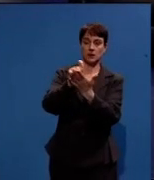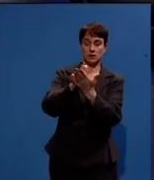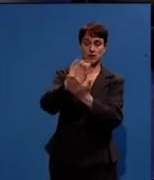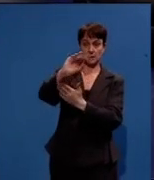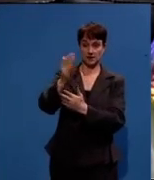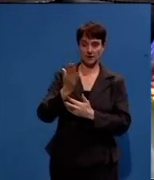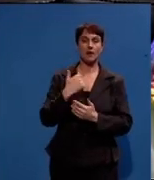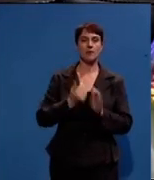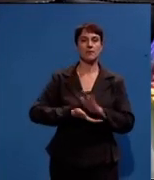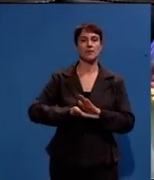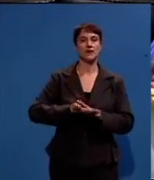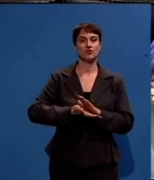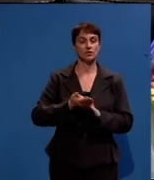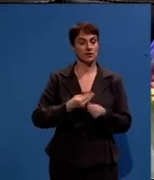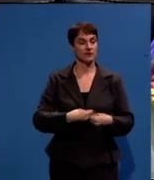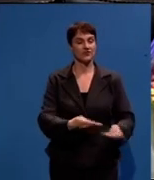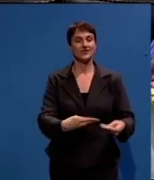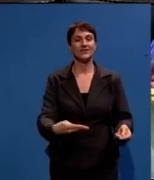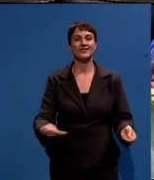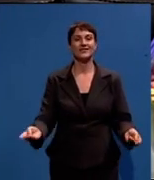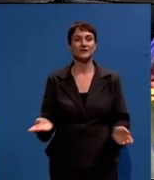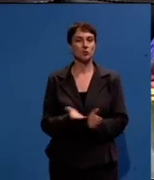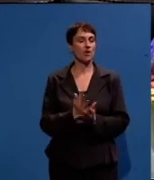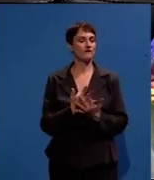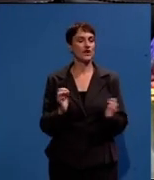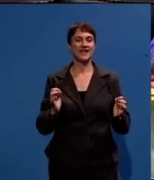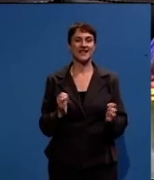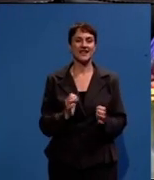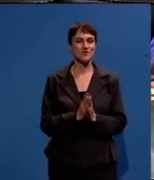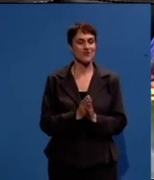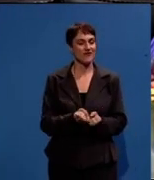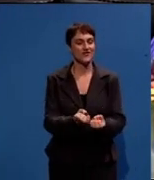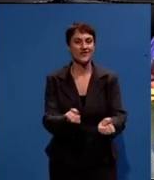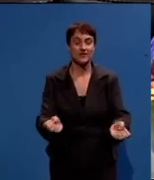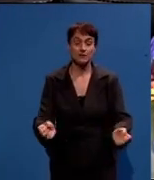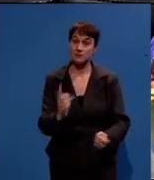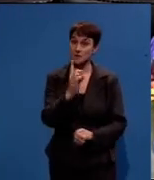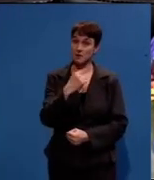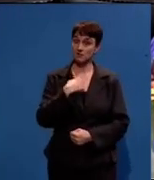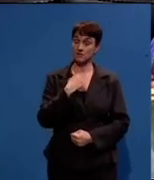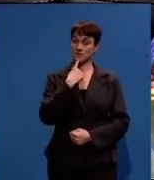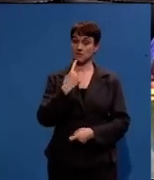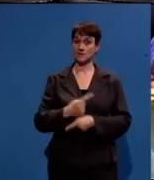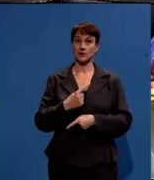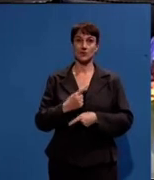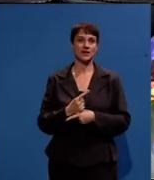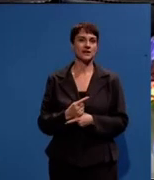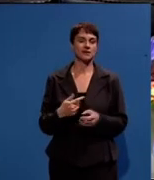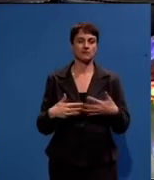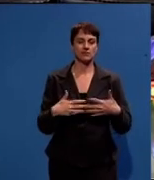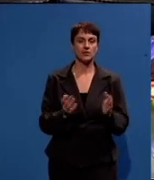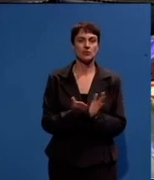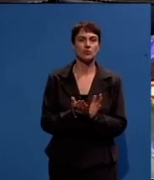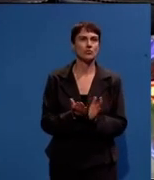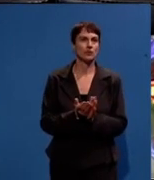books can then be, you know, given to schools for free. But of course, I always say that whatever schools get, it's not really for free